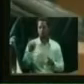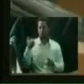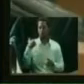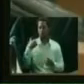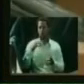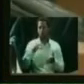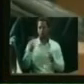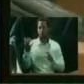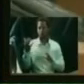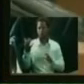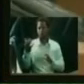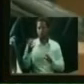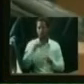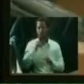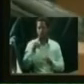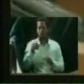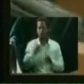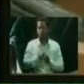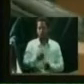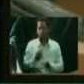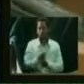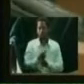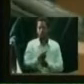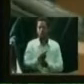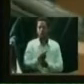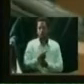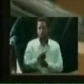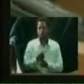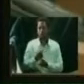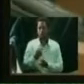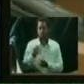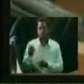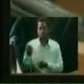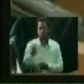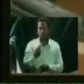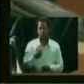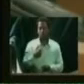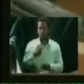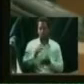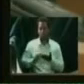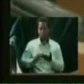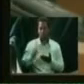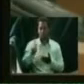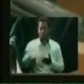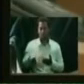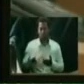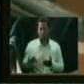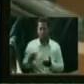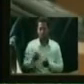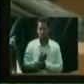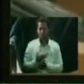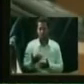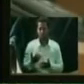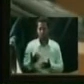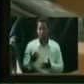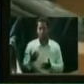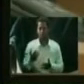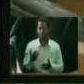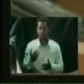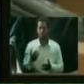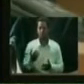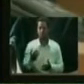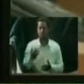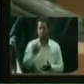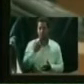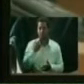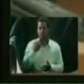done correctly in the past. They have brought things back. Hey, we didn't we didn't do this properly, we're going to